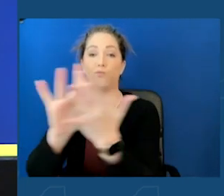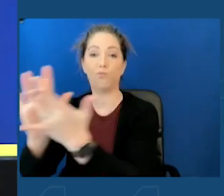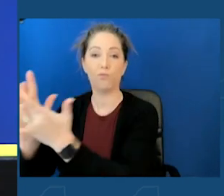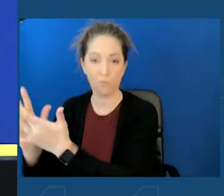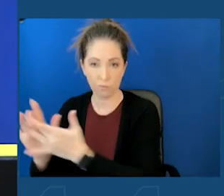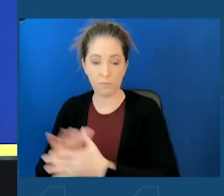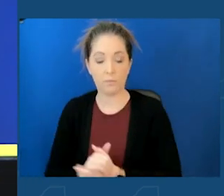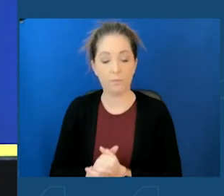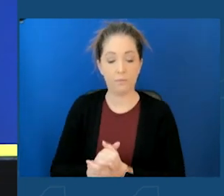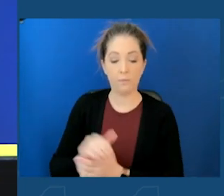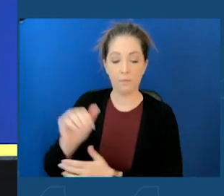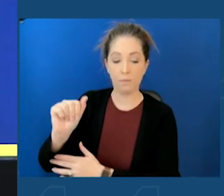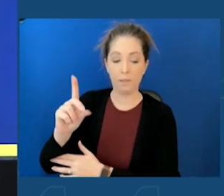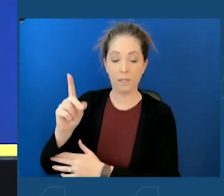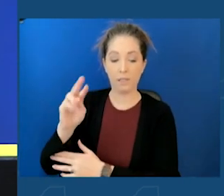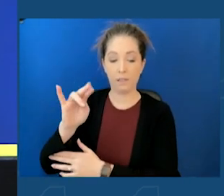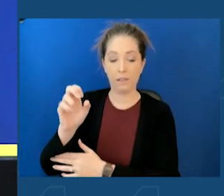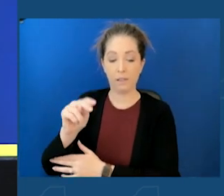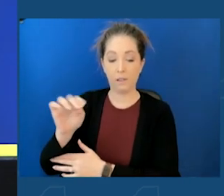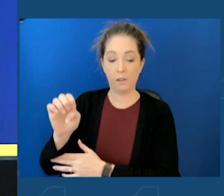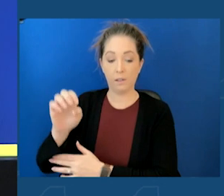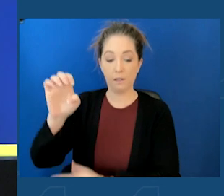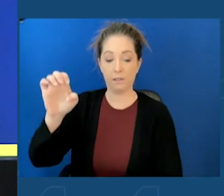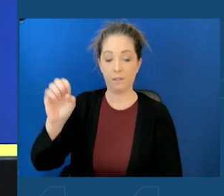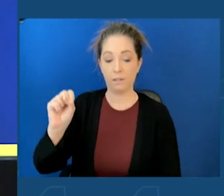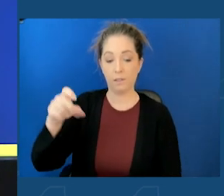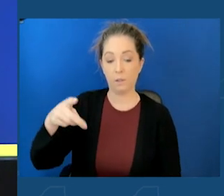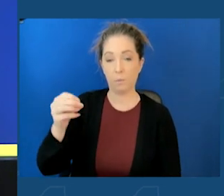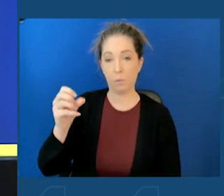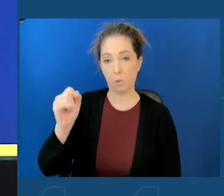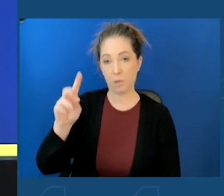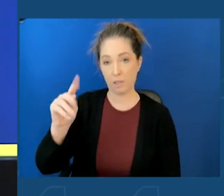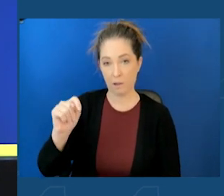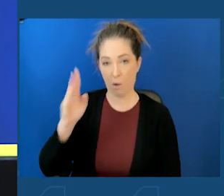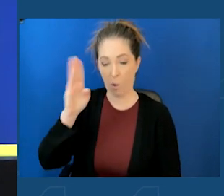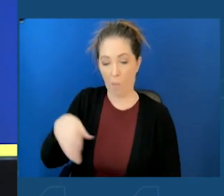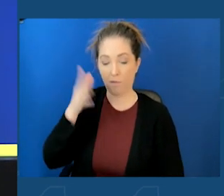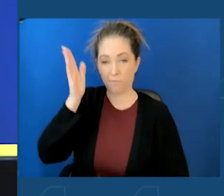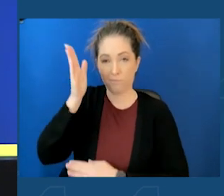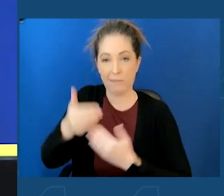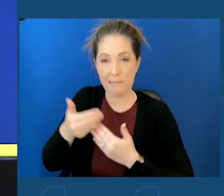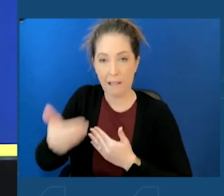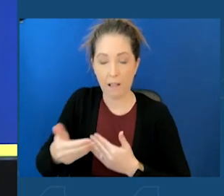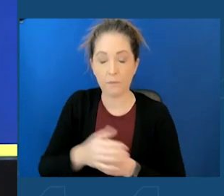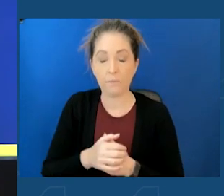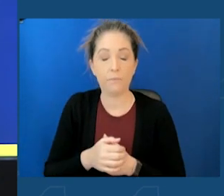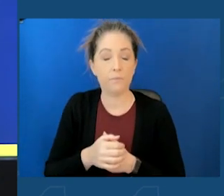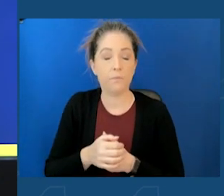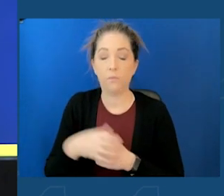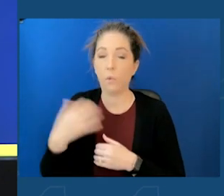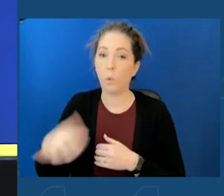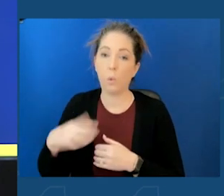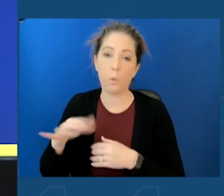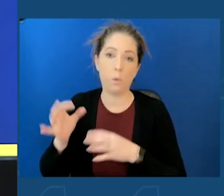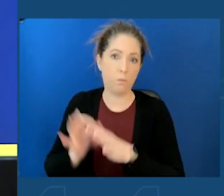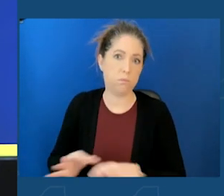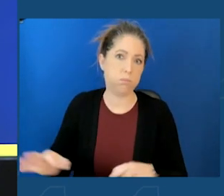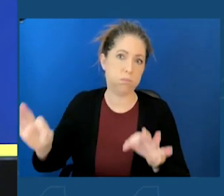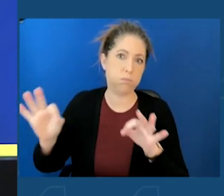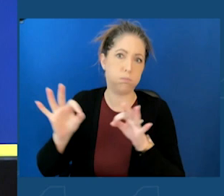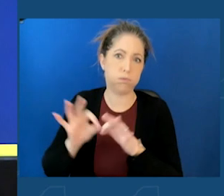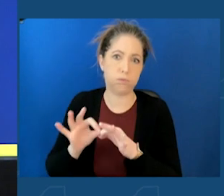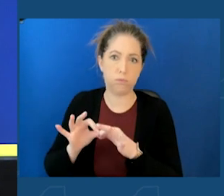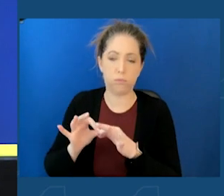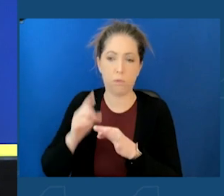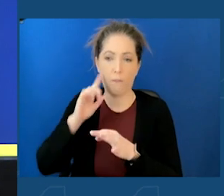Esposito, who you'll hear from next, has been very significant in bringing the community behind